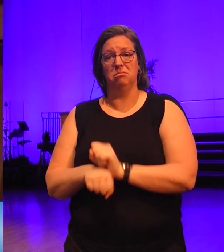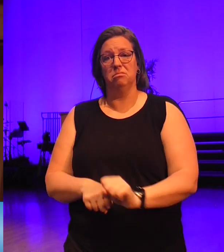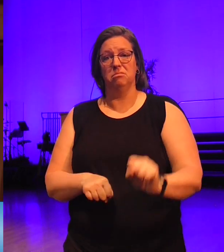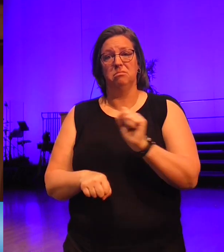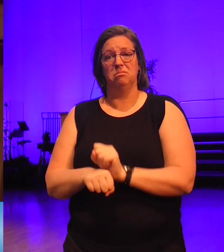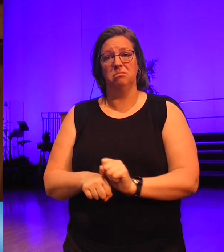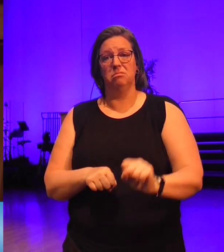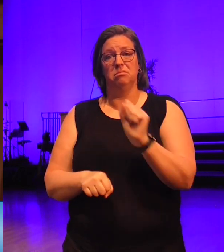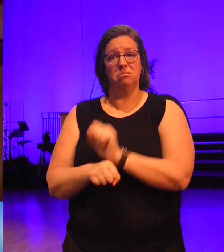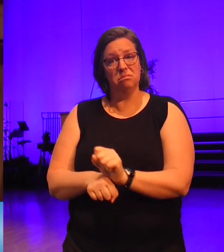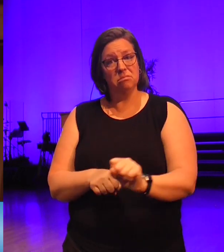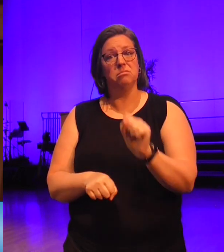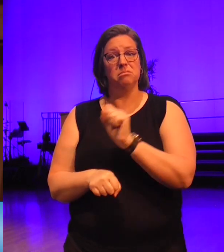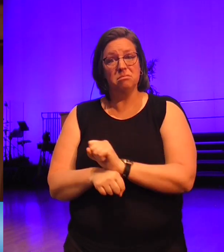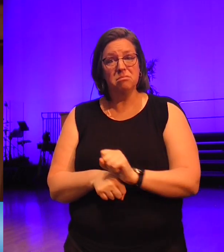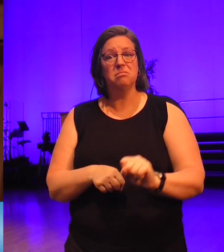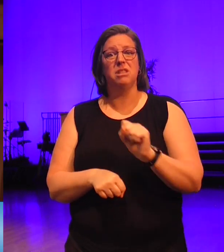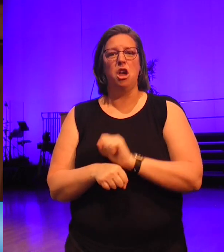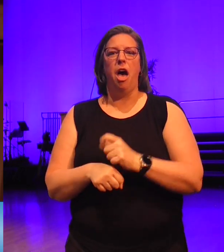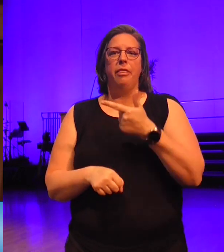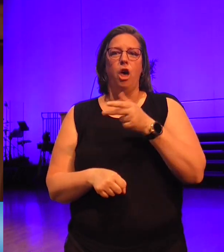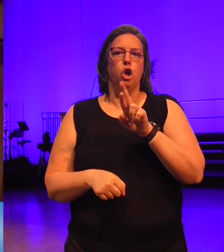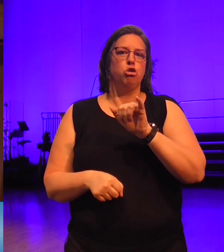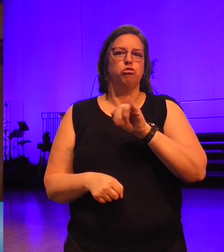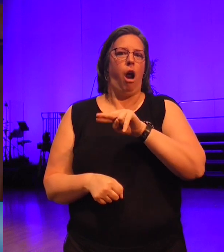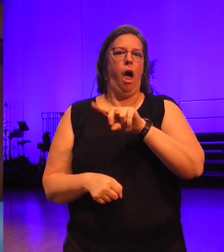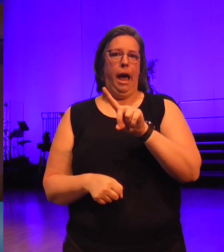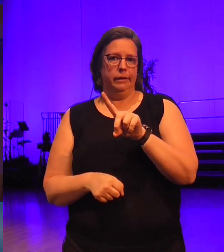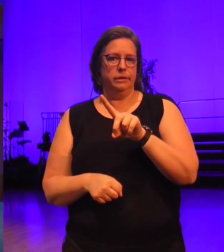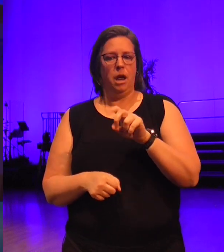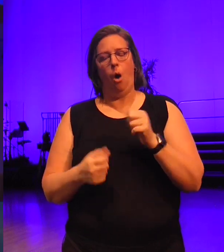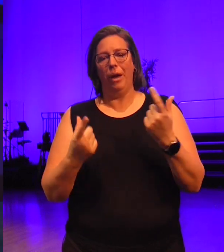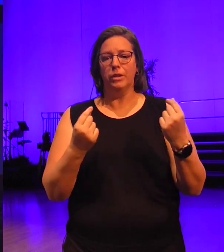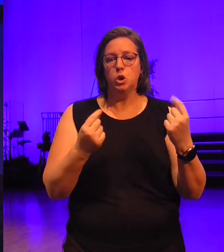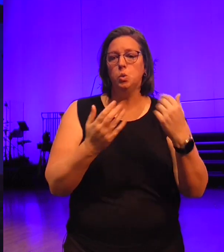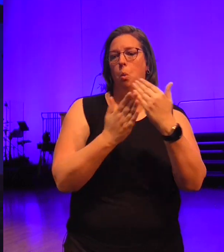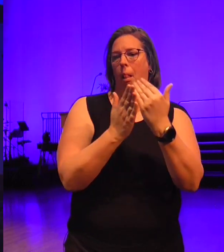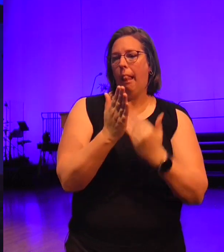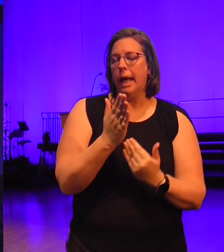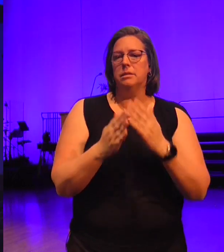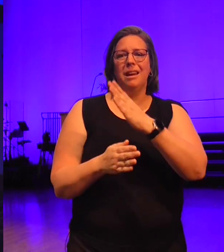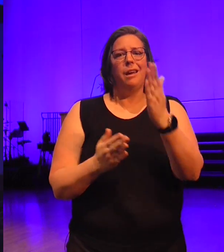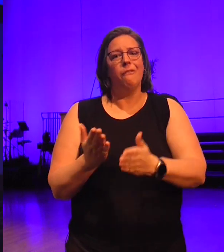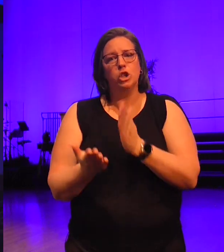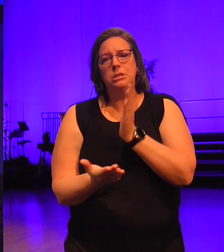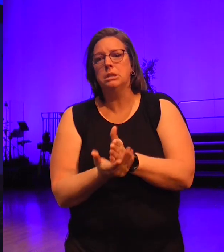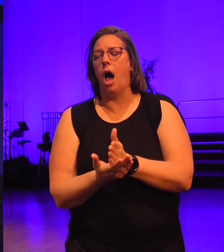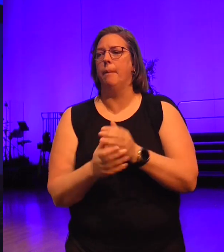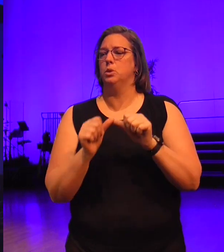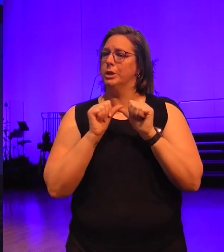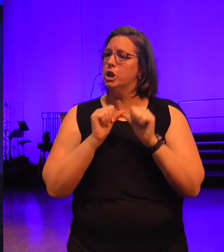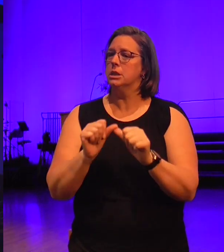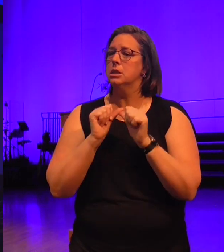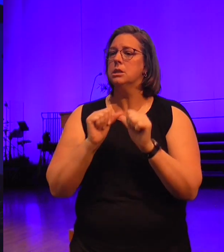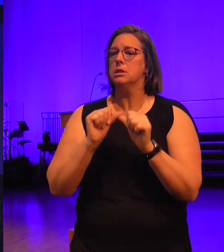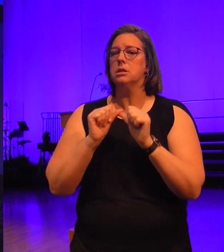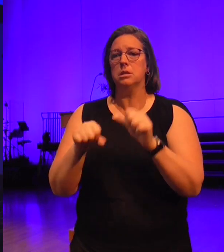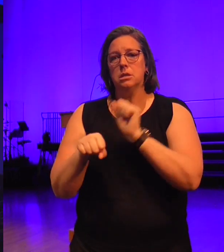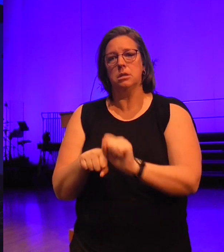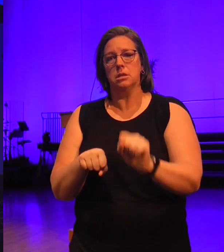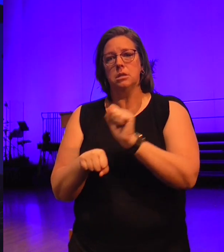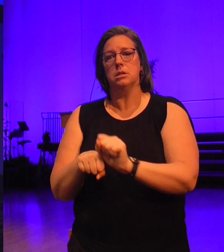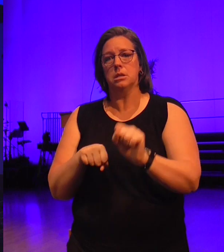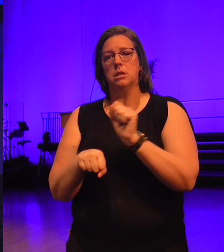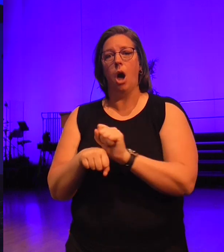through the grind, getting that to-do list done? Life never seems to stop. We keep going and going and going. And when my consciousness is